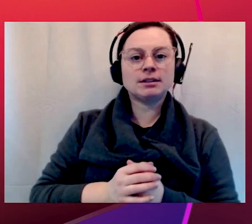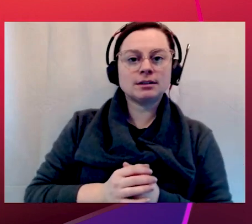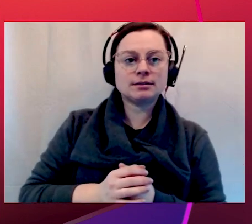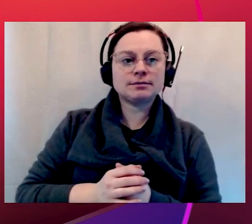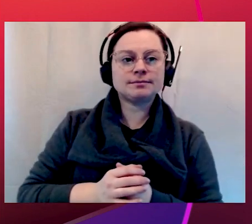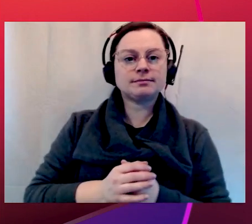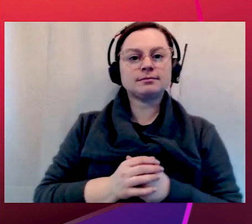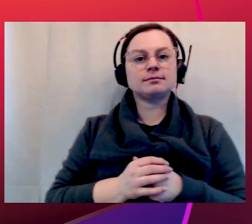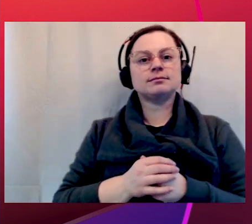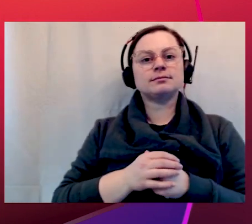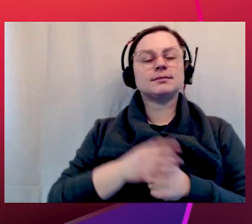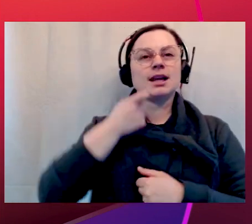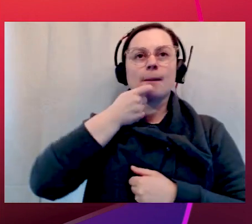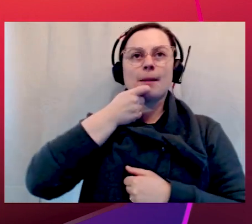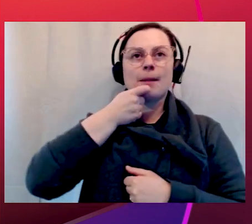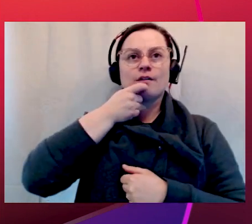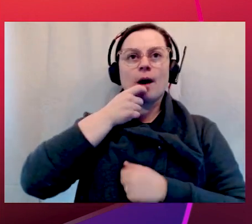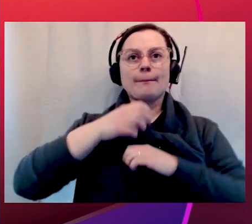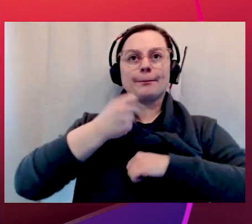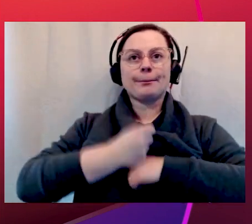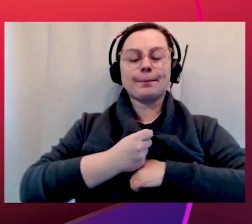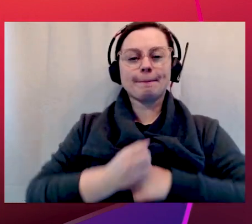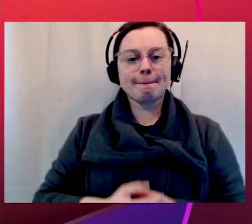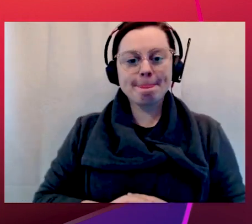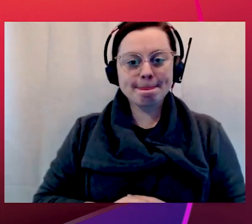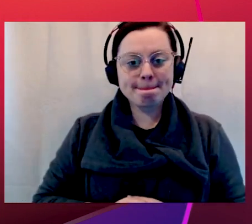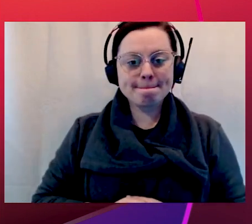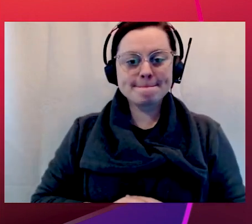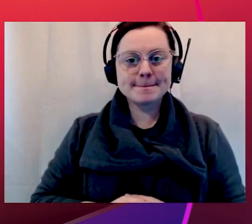pre-check. And hold pre-check.